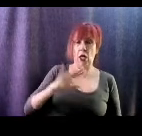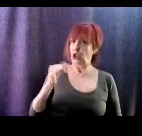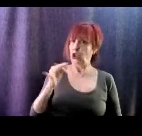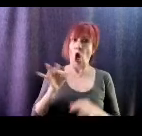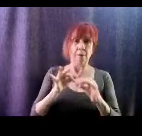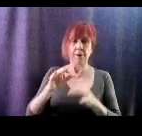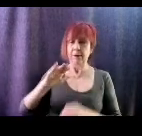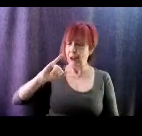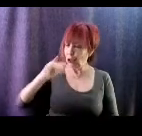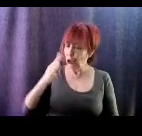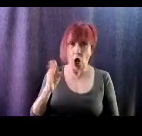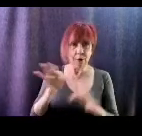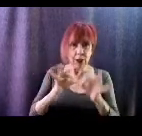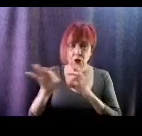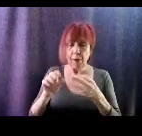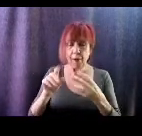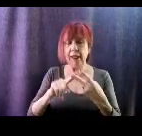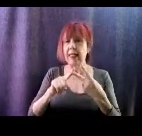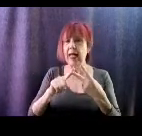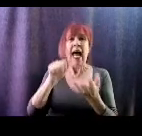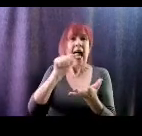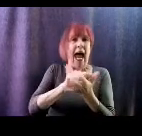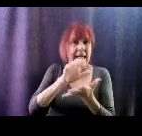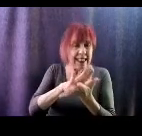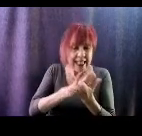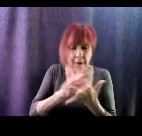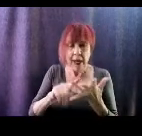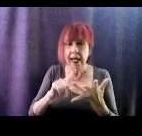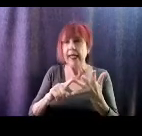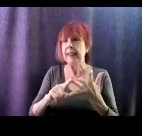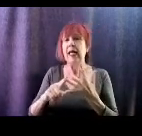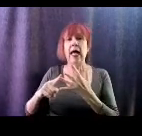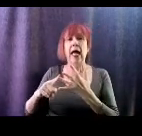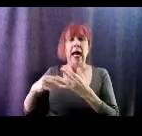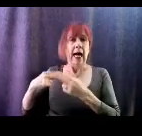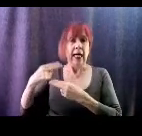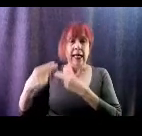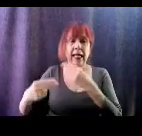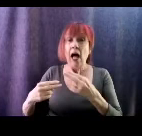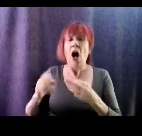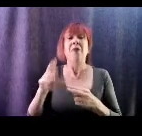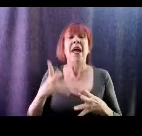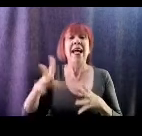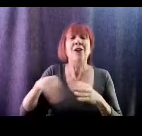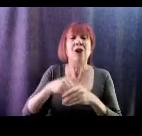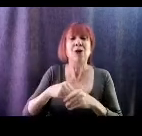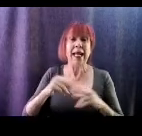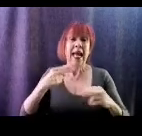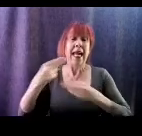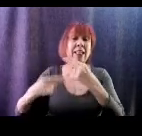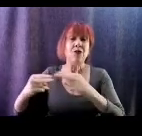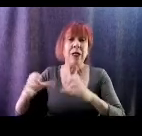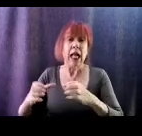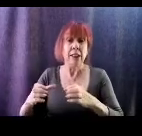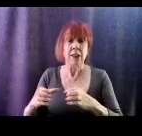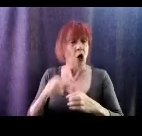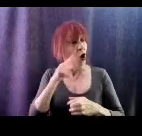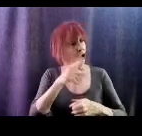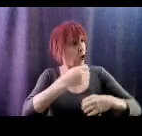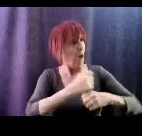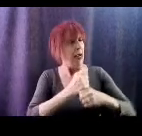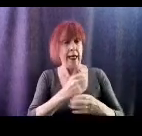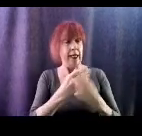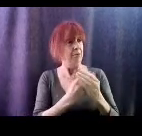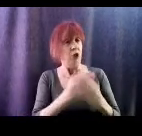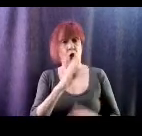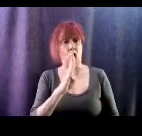academics into what they're doing. They look at history. If they're making a burrito, where did it come from? Did the ancient Aztecs invent it? A